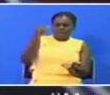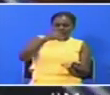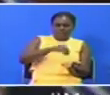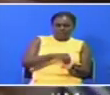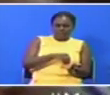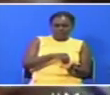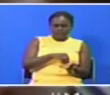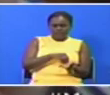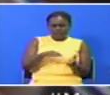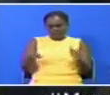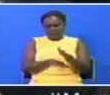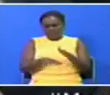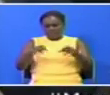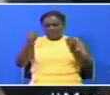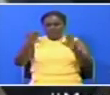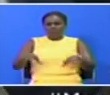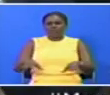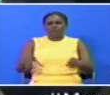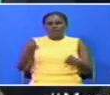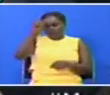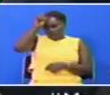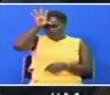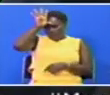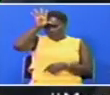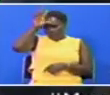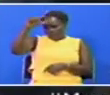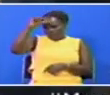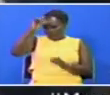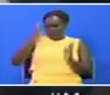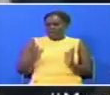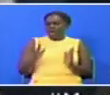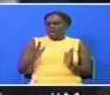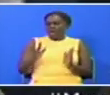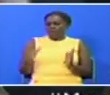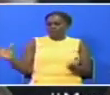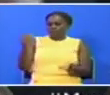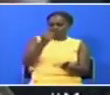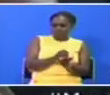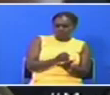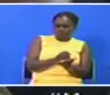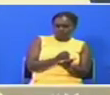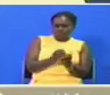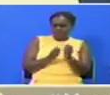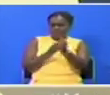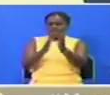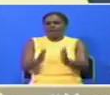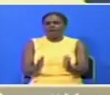of Governors Vice Chair, while Kiambu Governor William Kabogo was picked as the Council's Chief